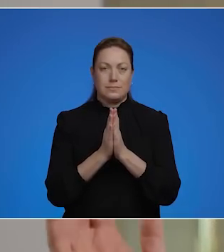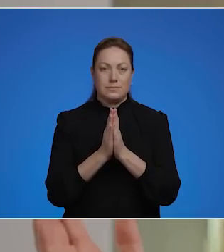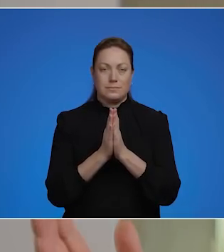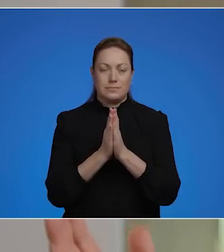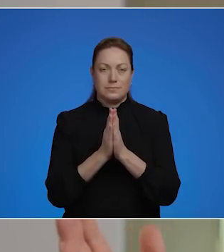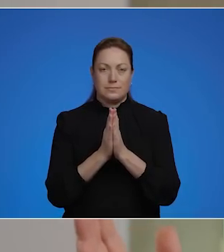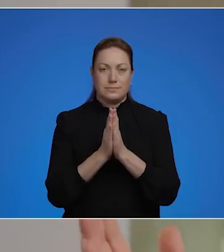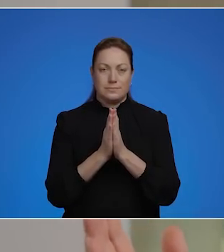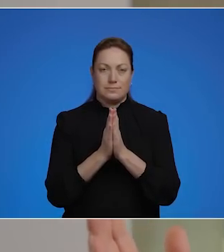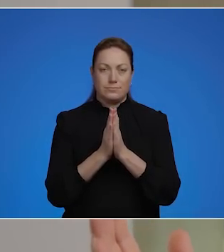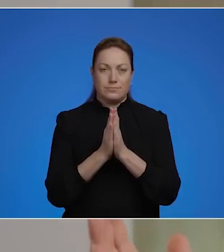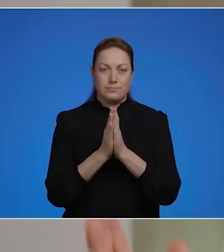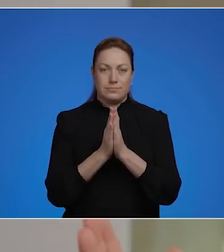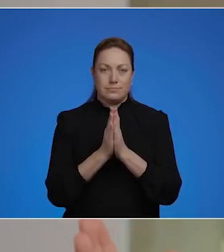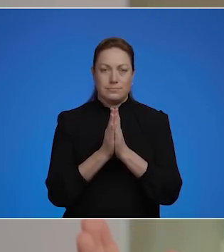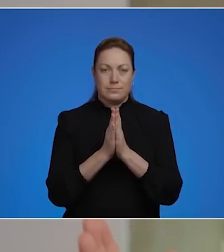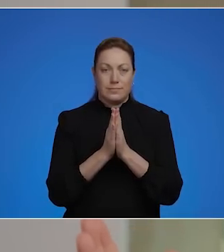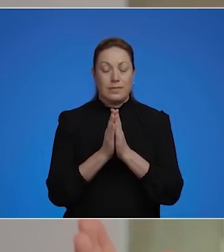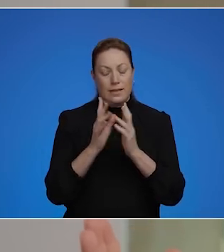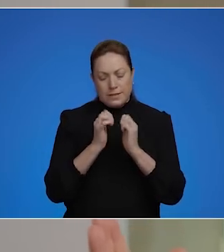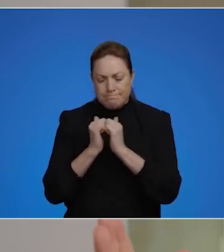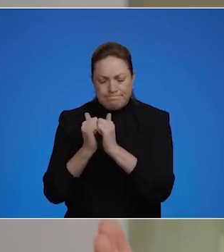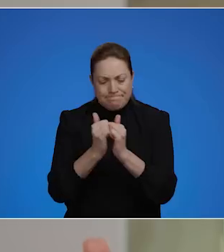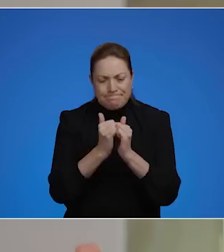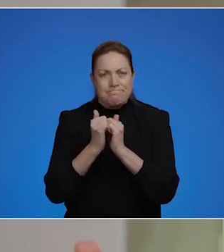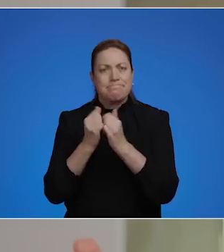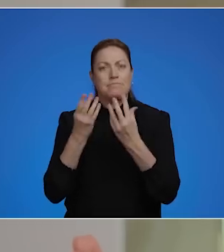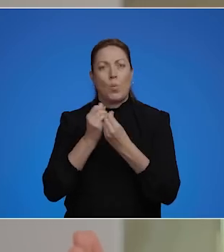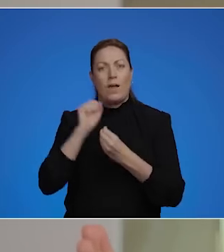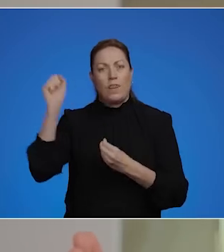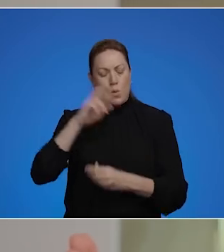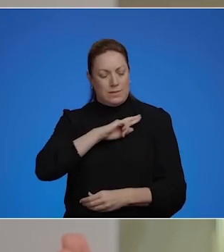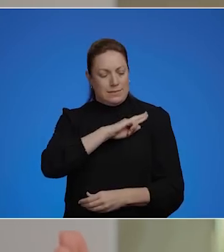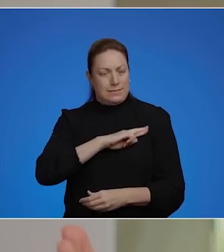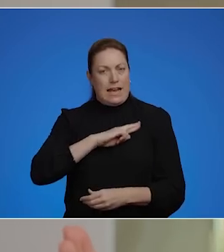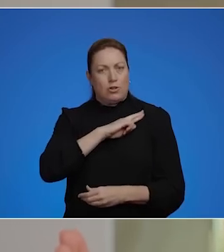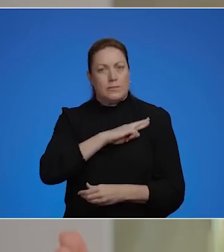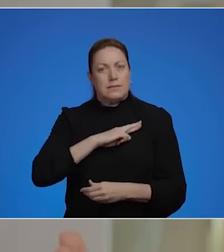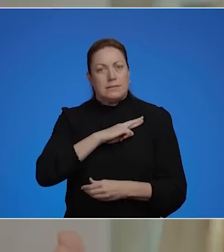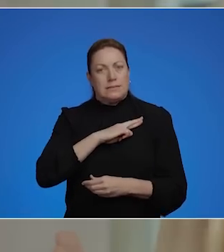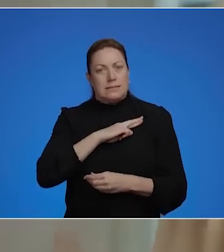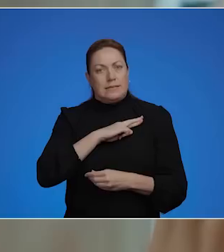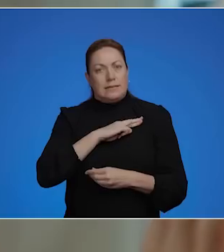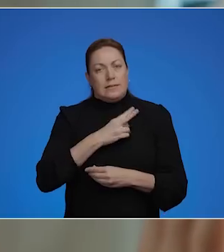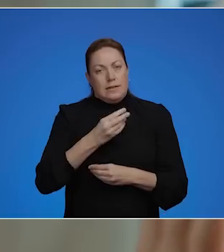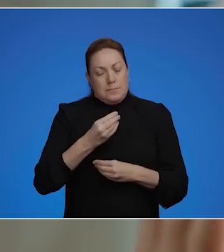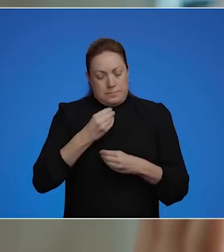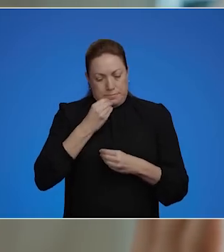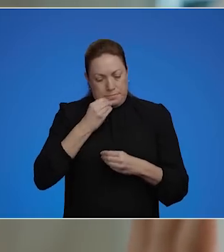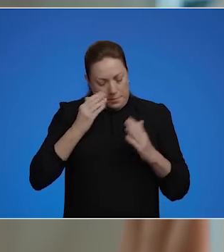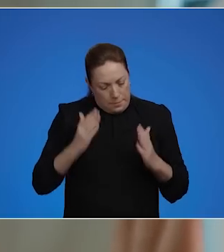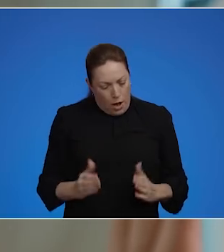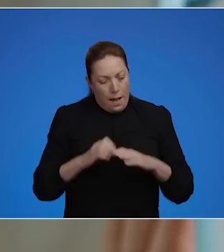May the communion in your sacrament that we have consumed save us, O Lord, and confirm